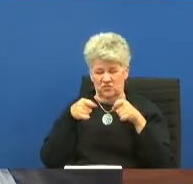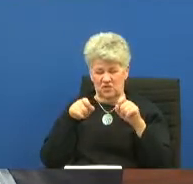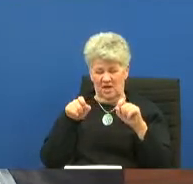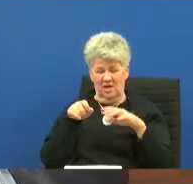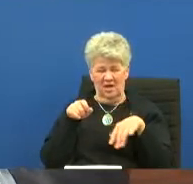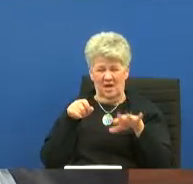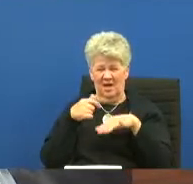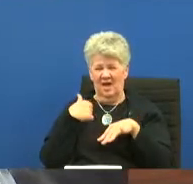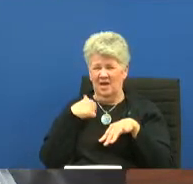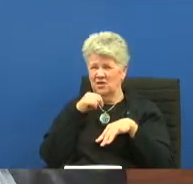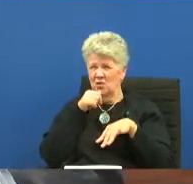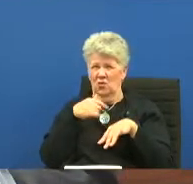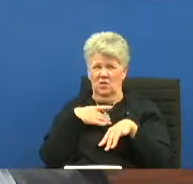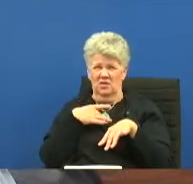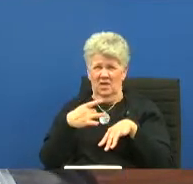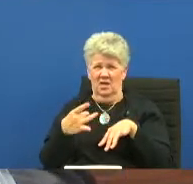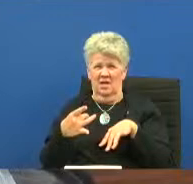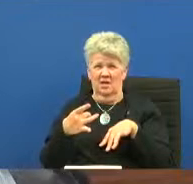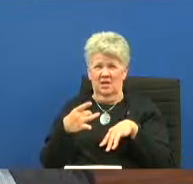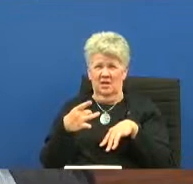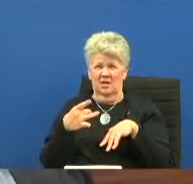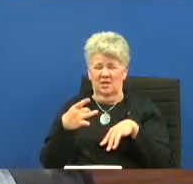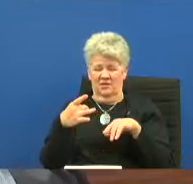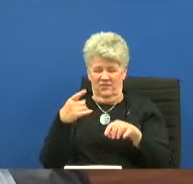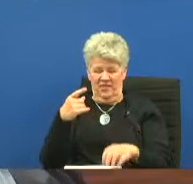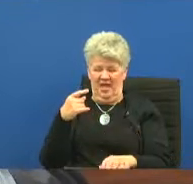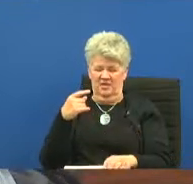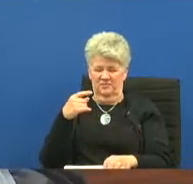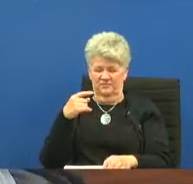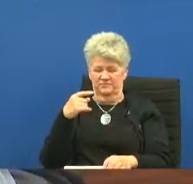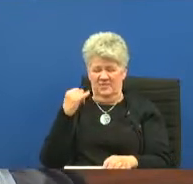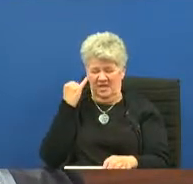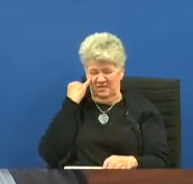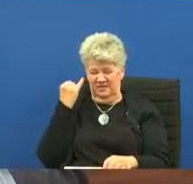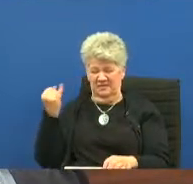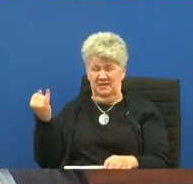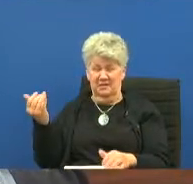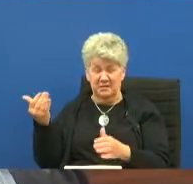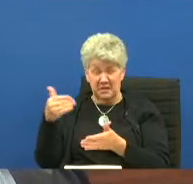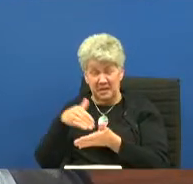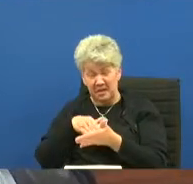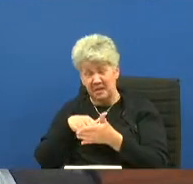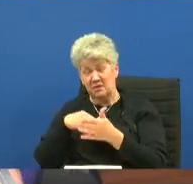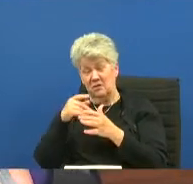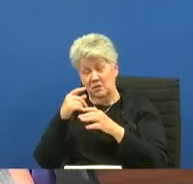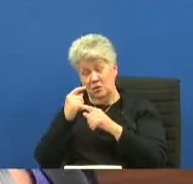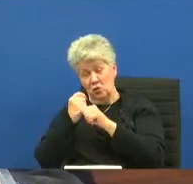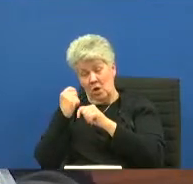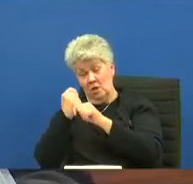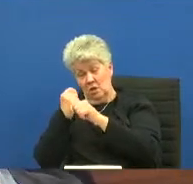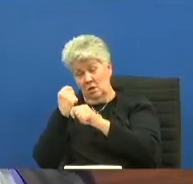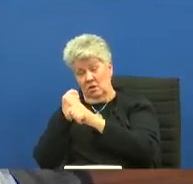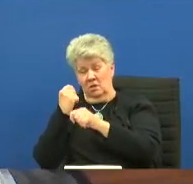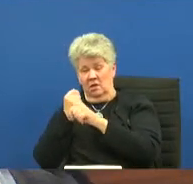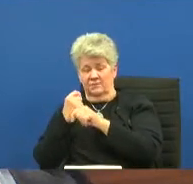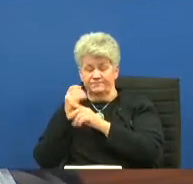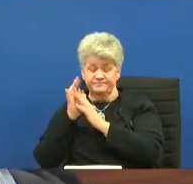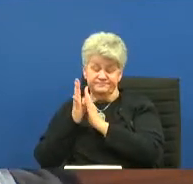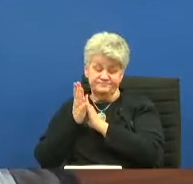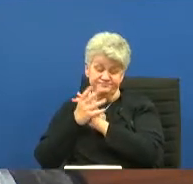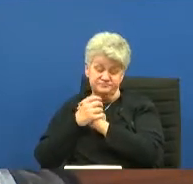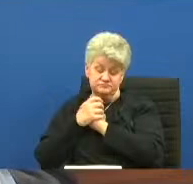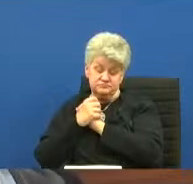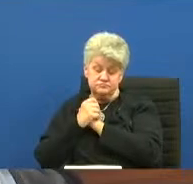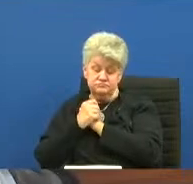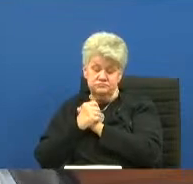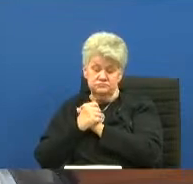I don't like the idea of going back in with this. With that being said, what I'm seeing on the maps right now is